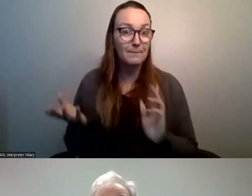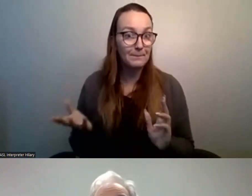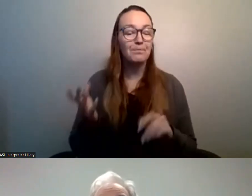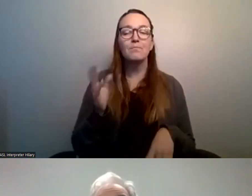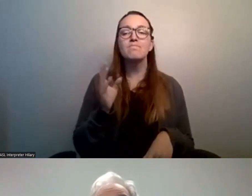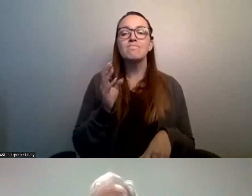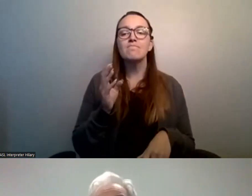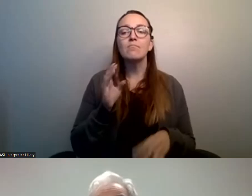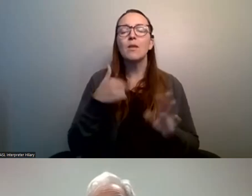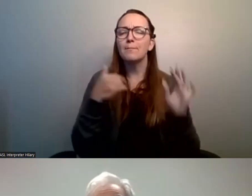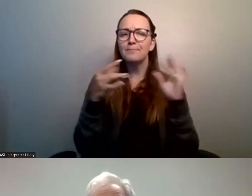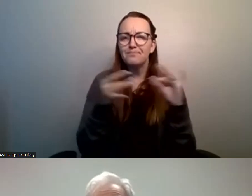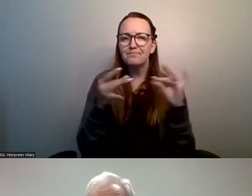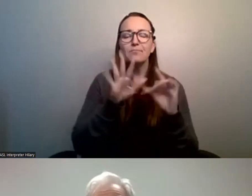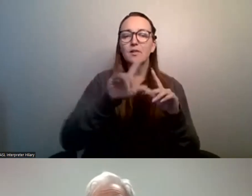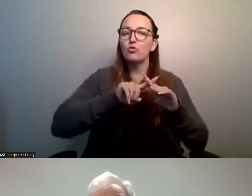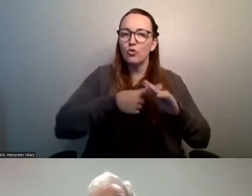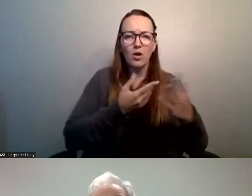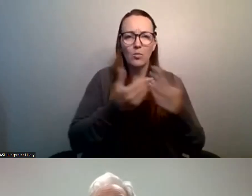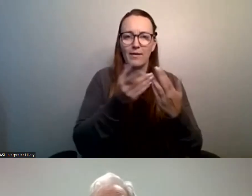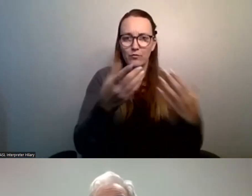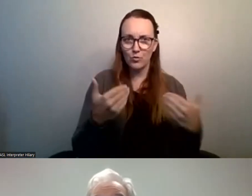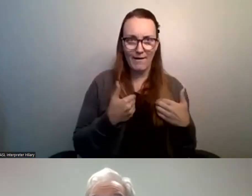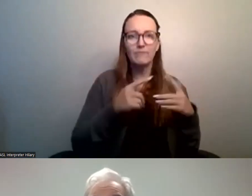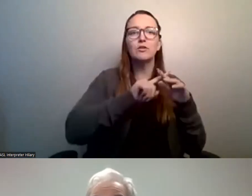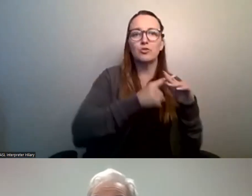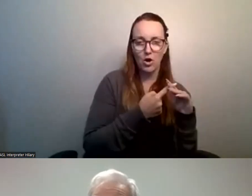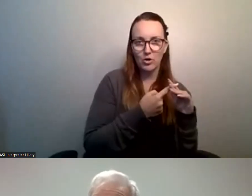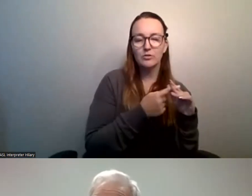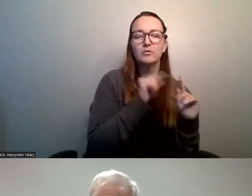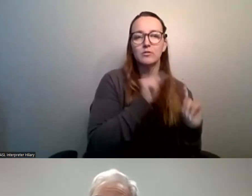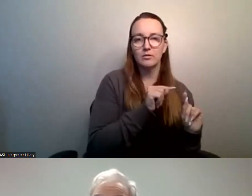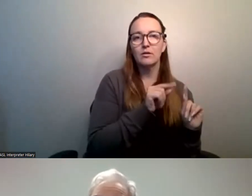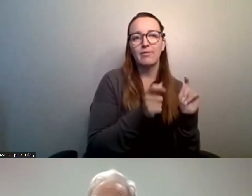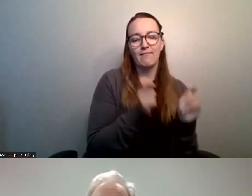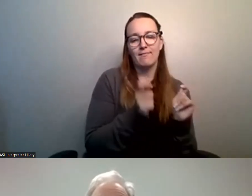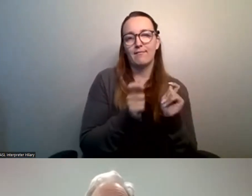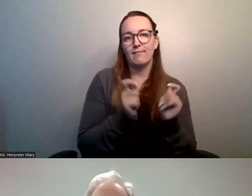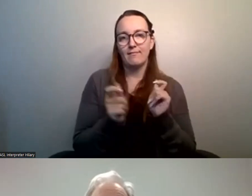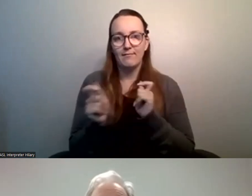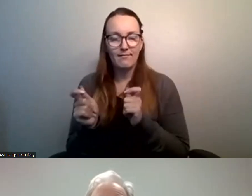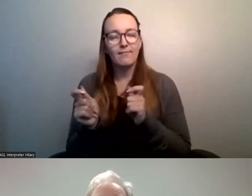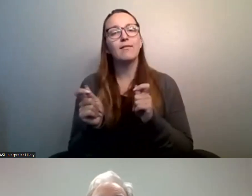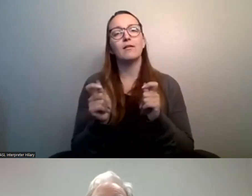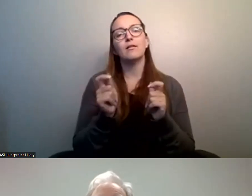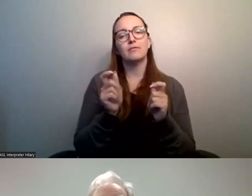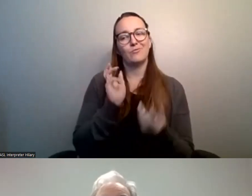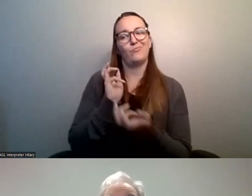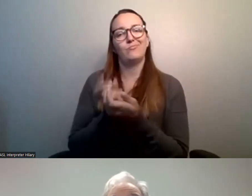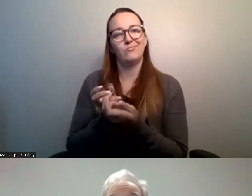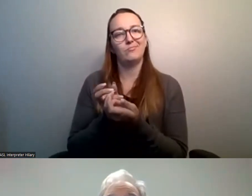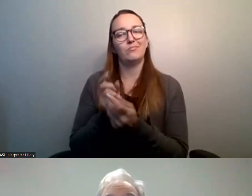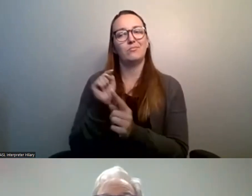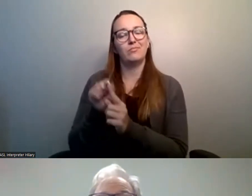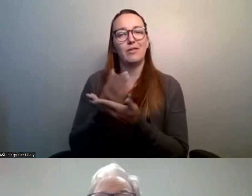say that, like, start with what you have and adapt the procedures to how you do things on the unit. And